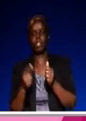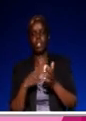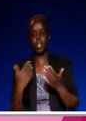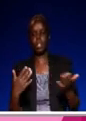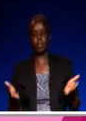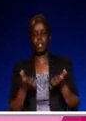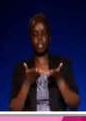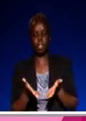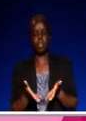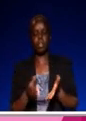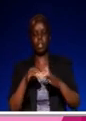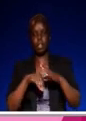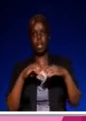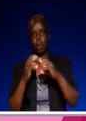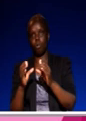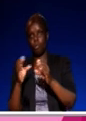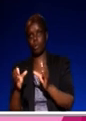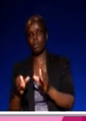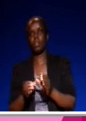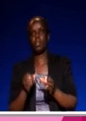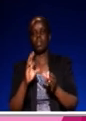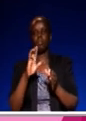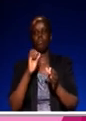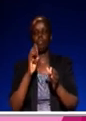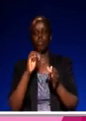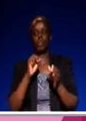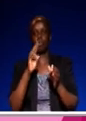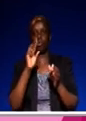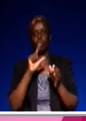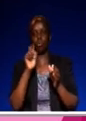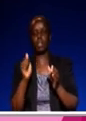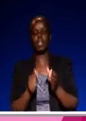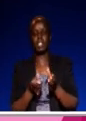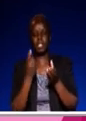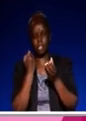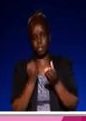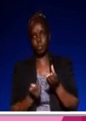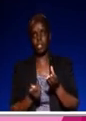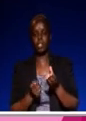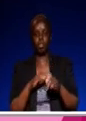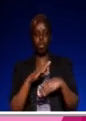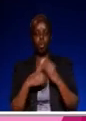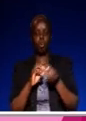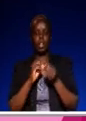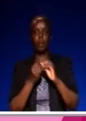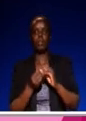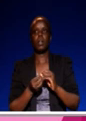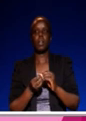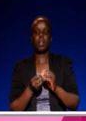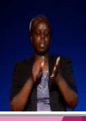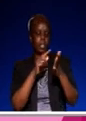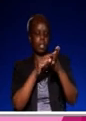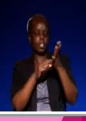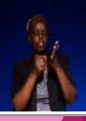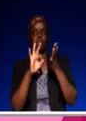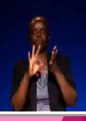compound. It's the formula that gives the simplest whole number ratio of atoms